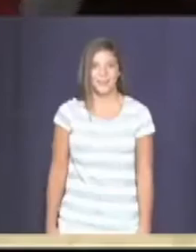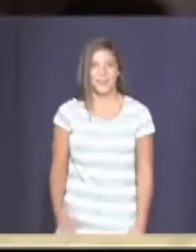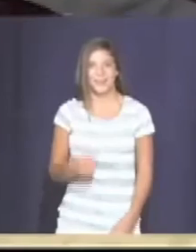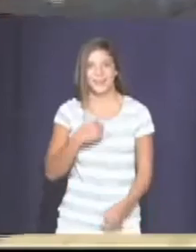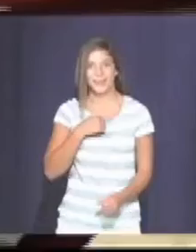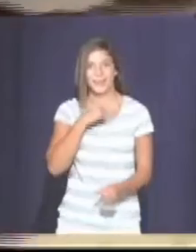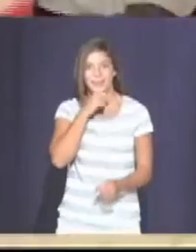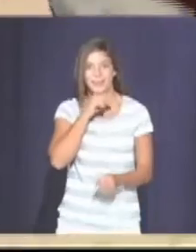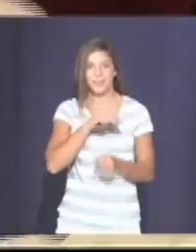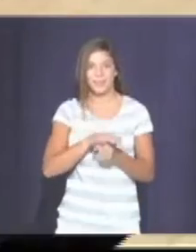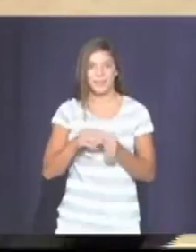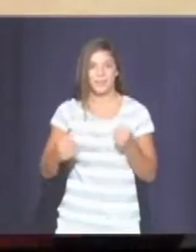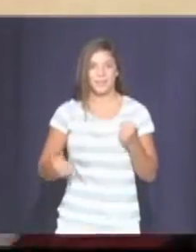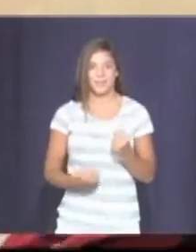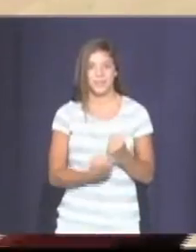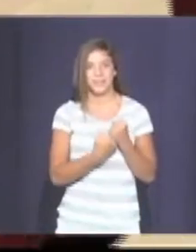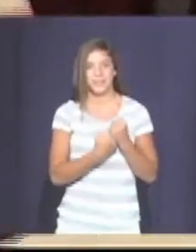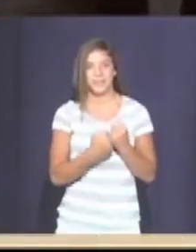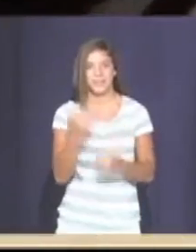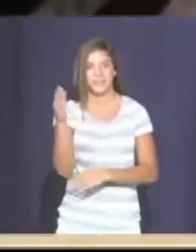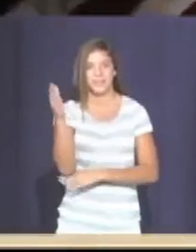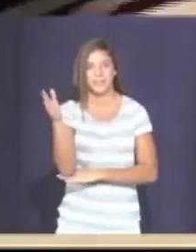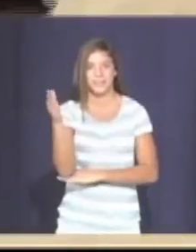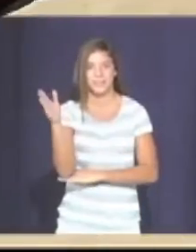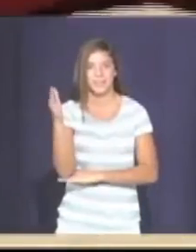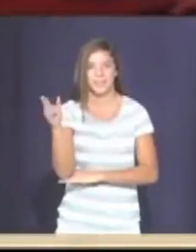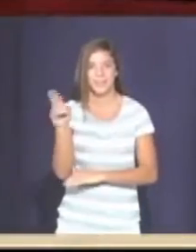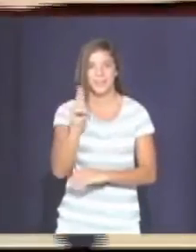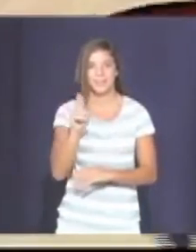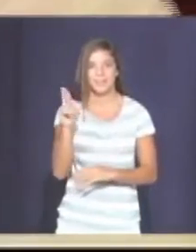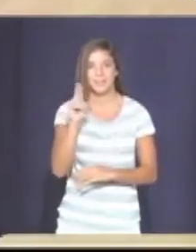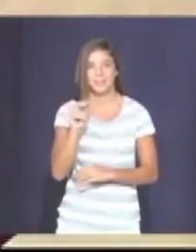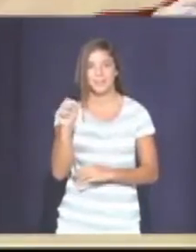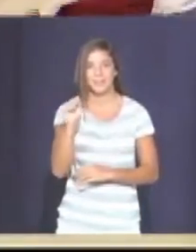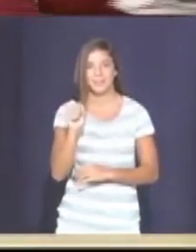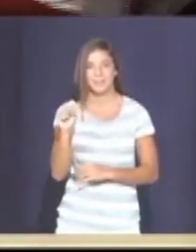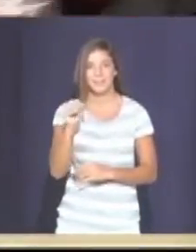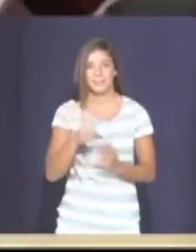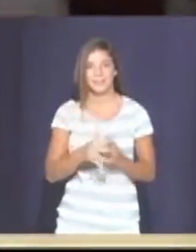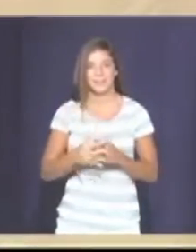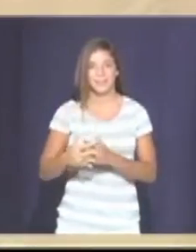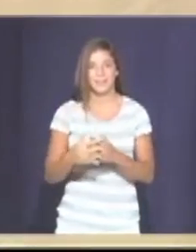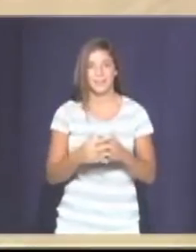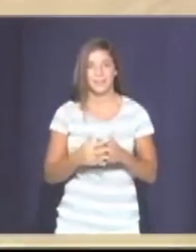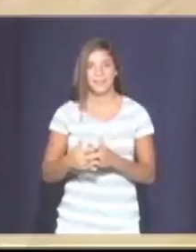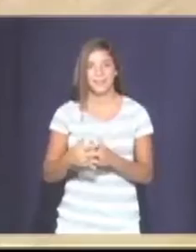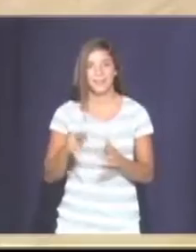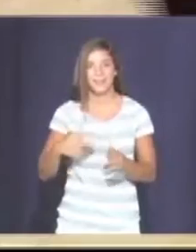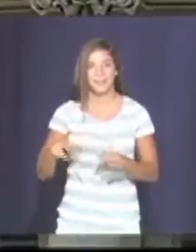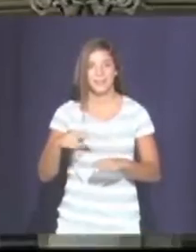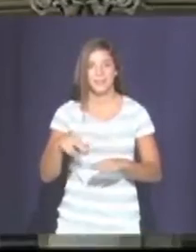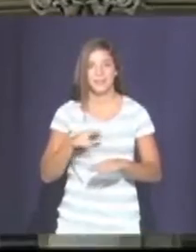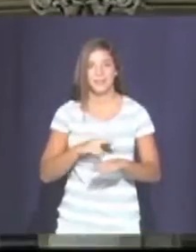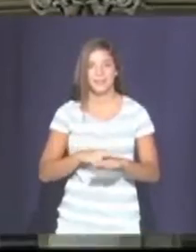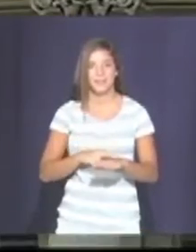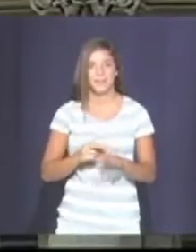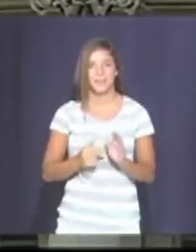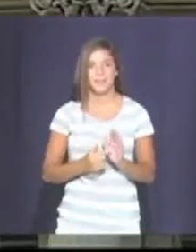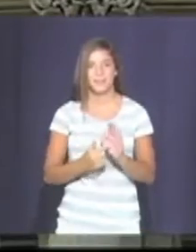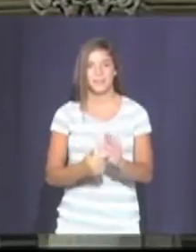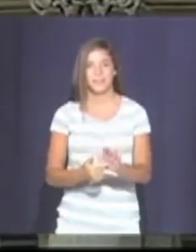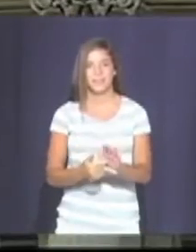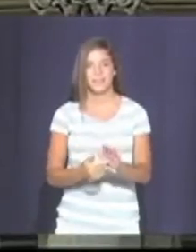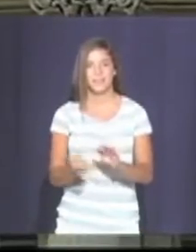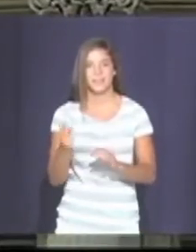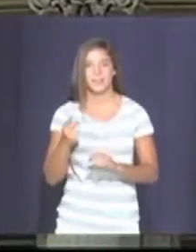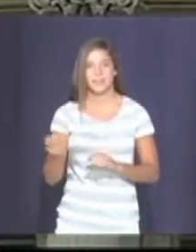I pledge allegiance to the flag of the United States of America and to the republic for which it stands, one